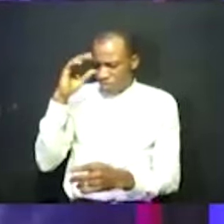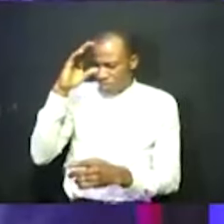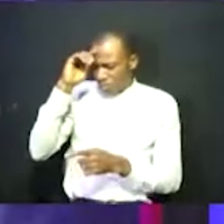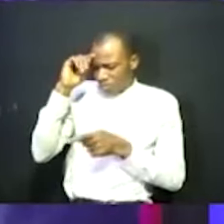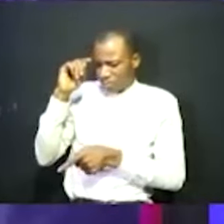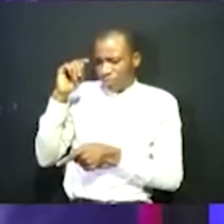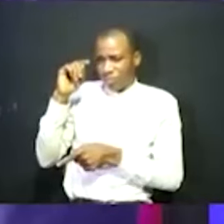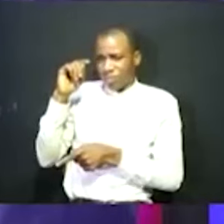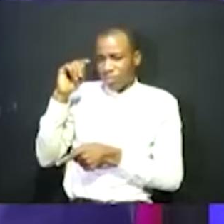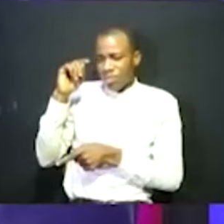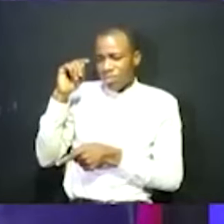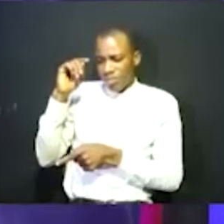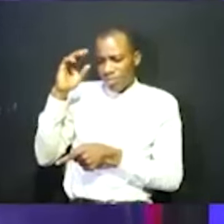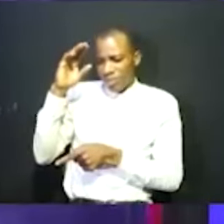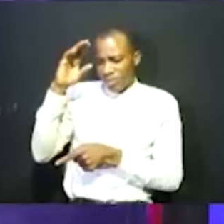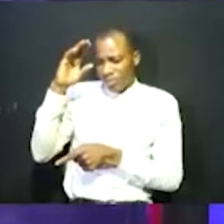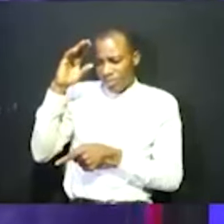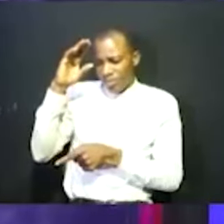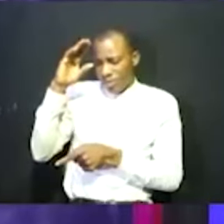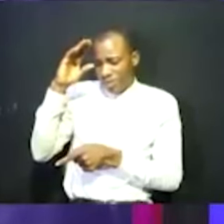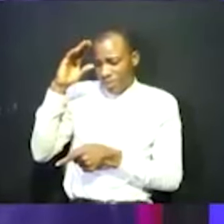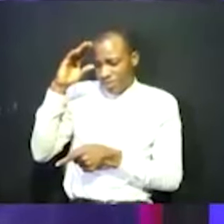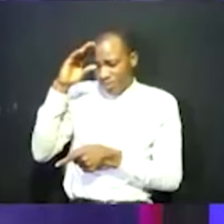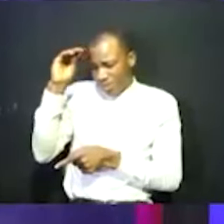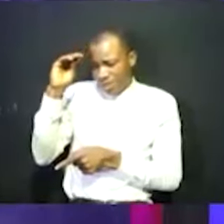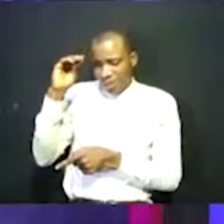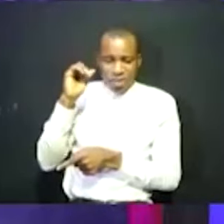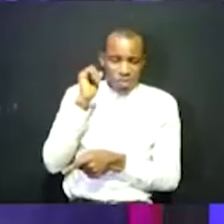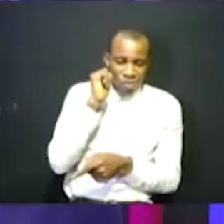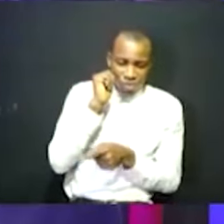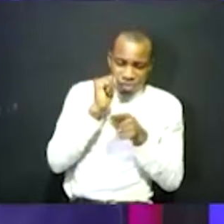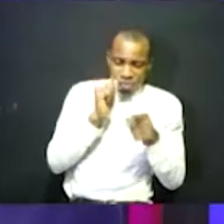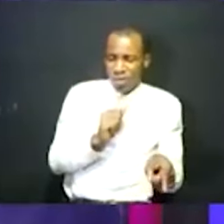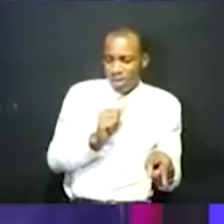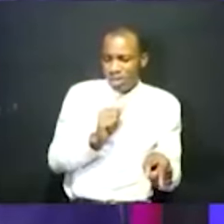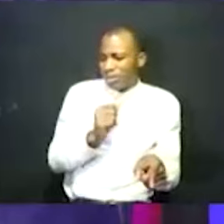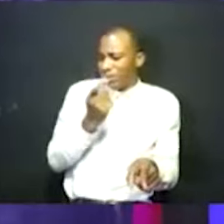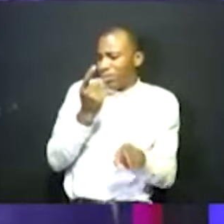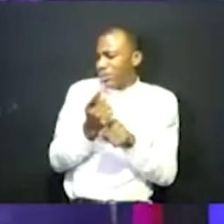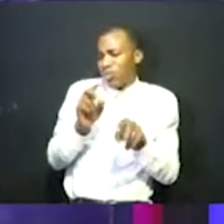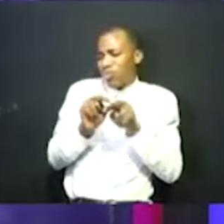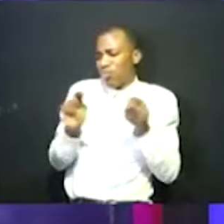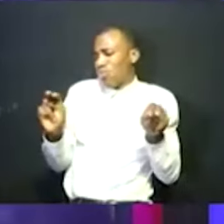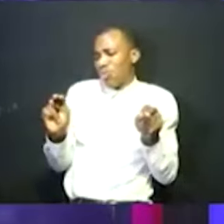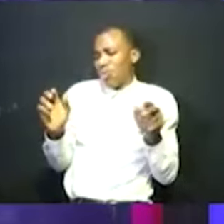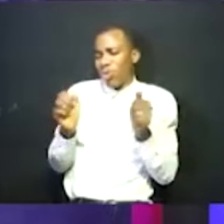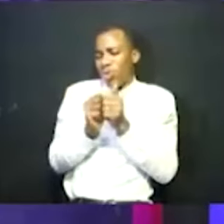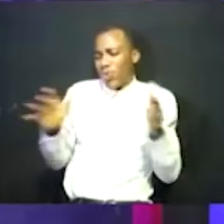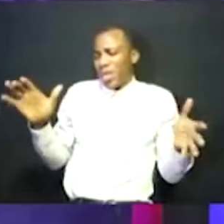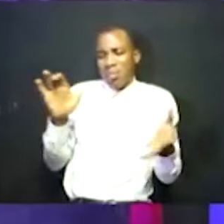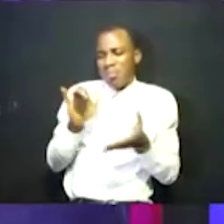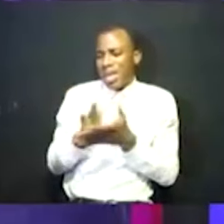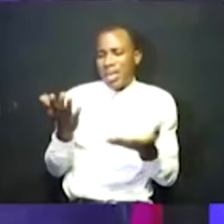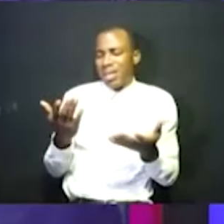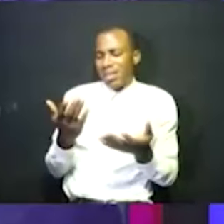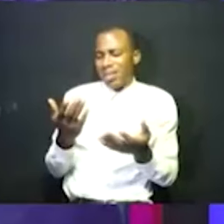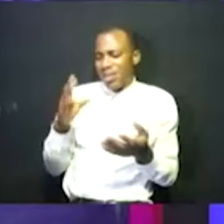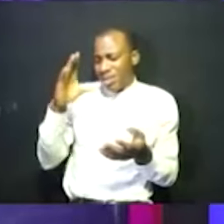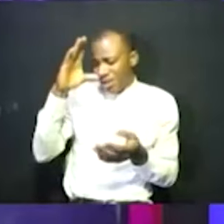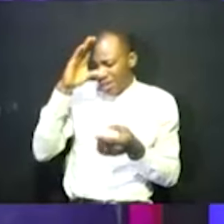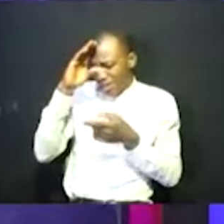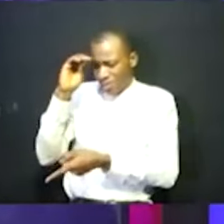woman's relationship be just as meaningful outside of marriage as it is in it?